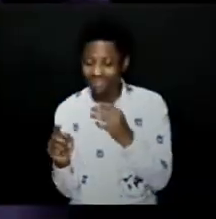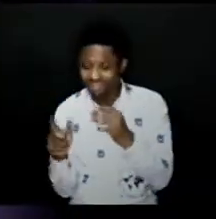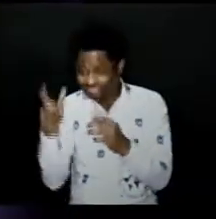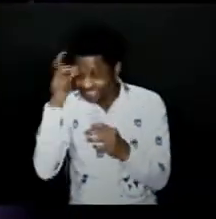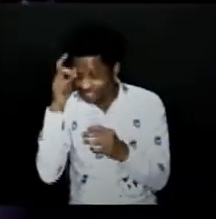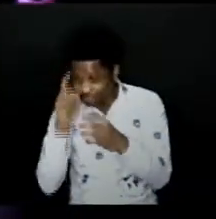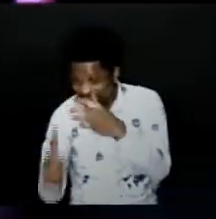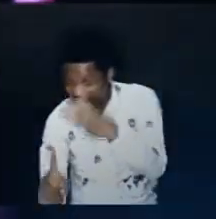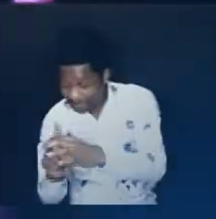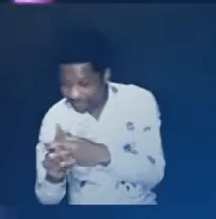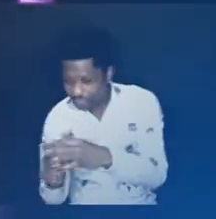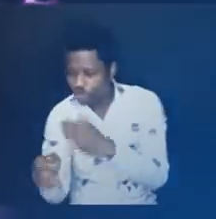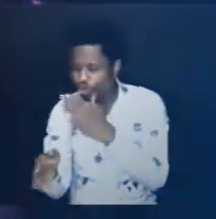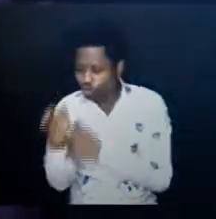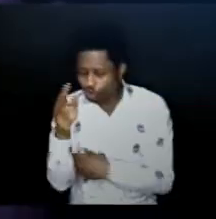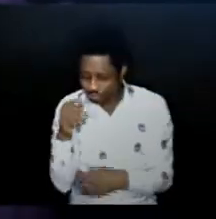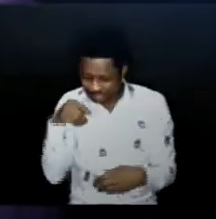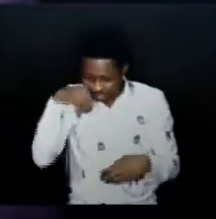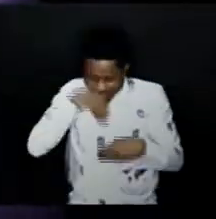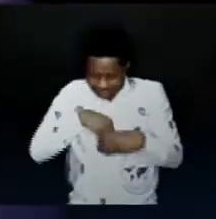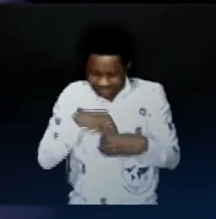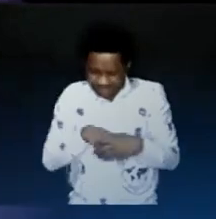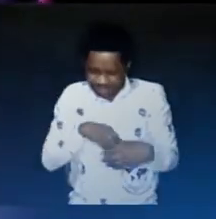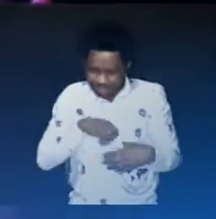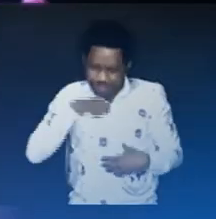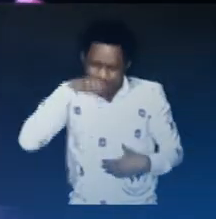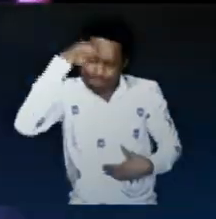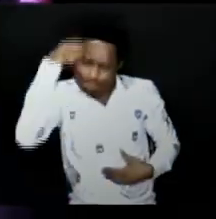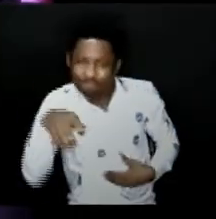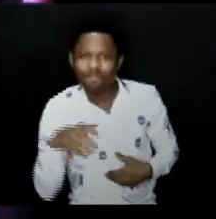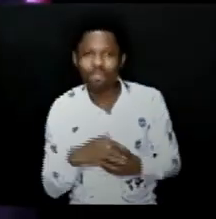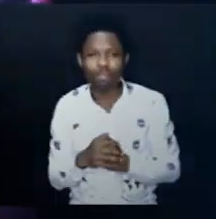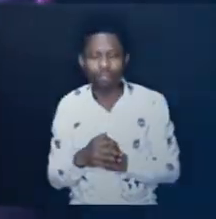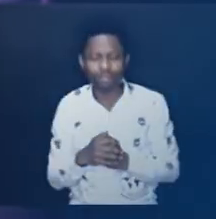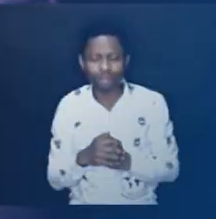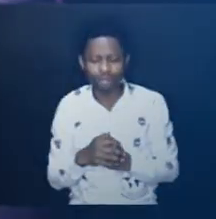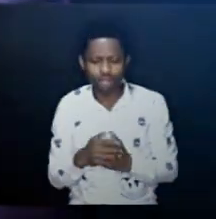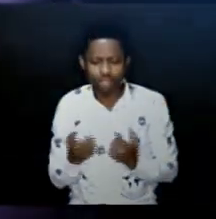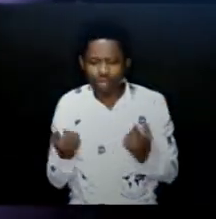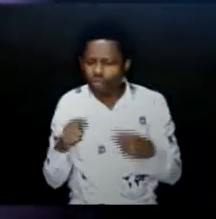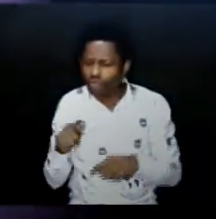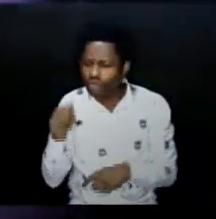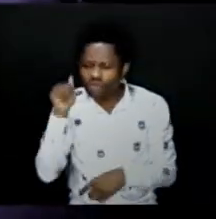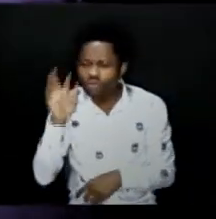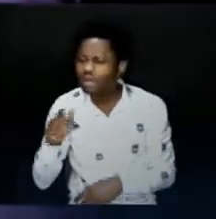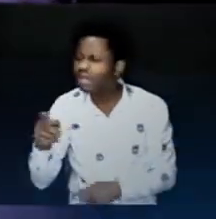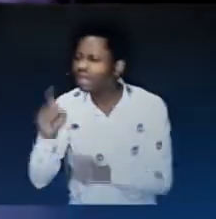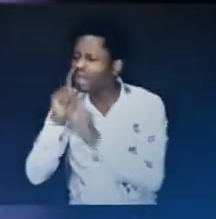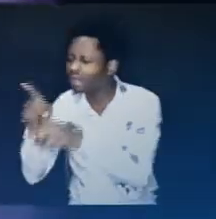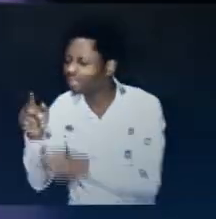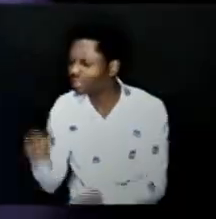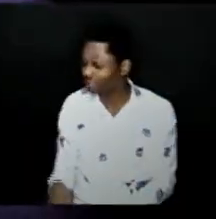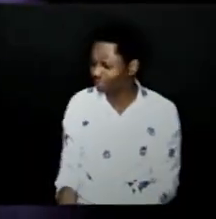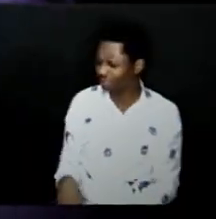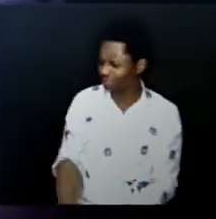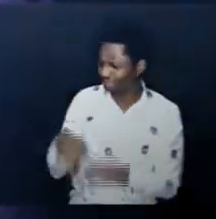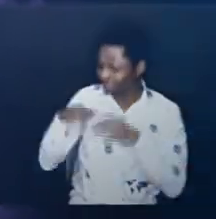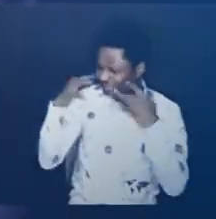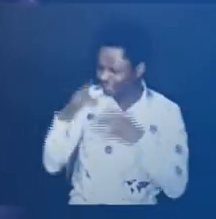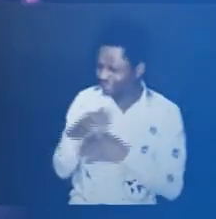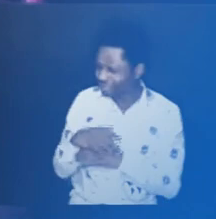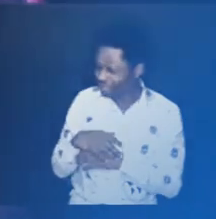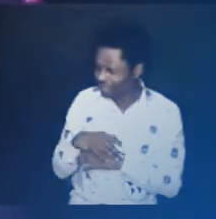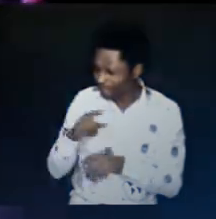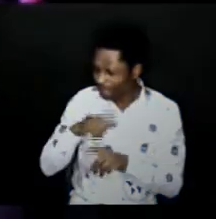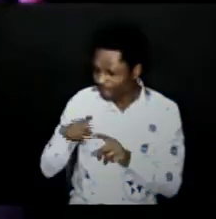And when she said that, I laughed. But later on, pondering over that, I realized that she